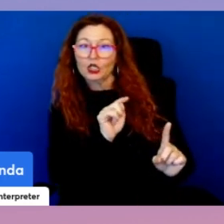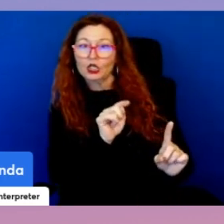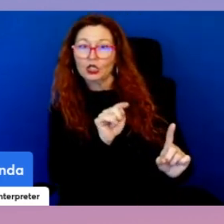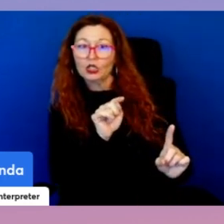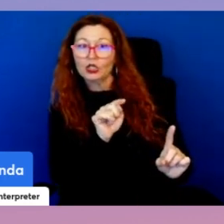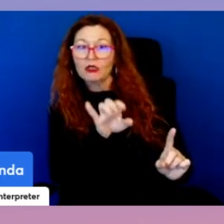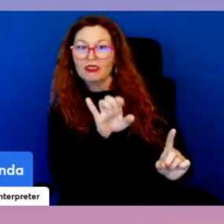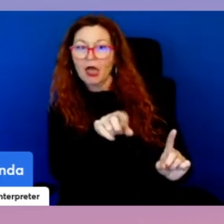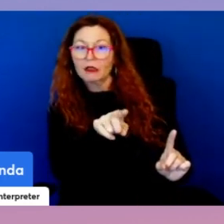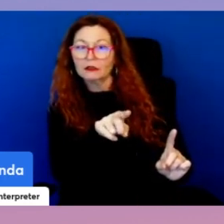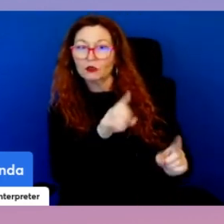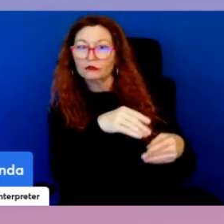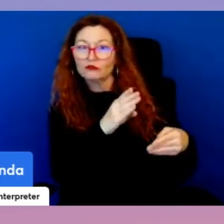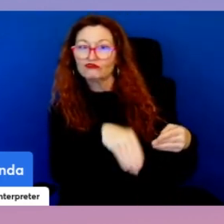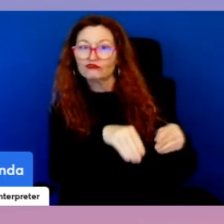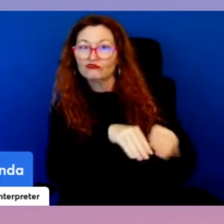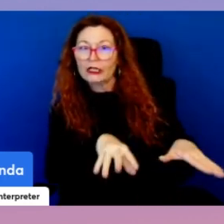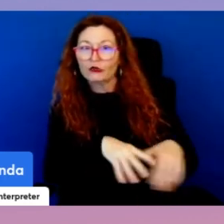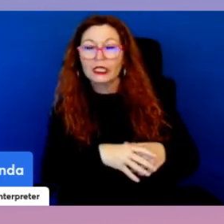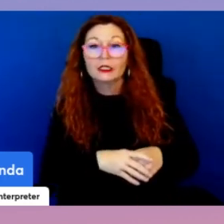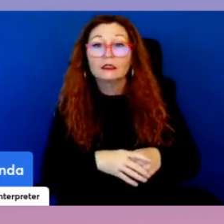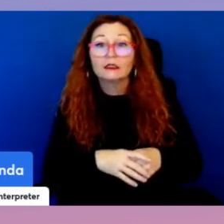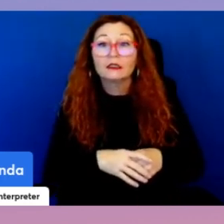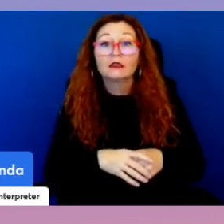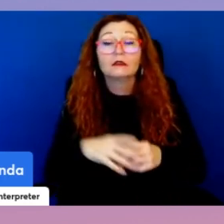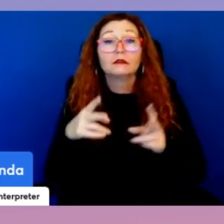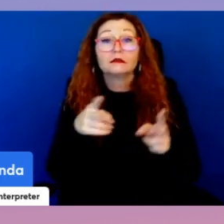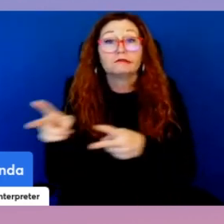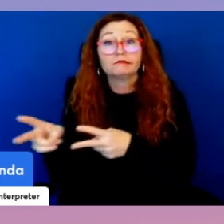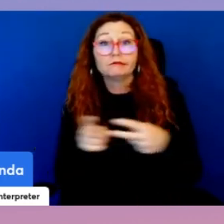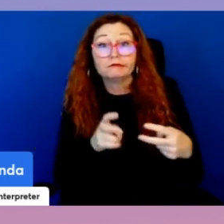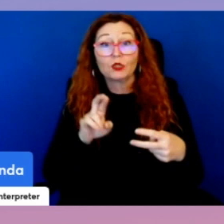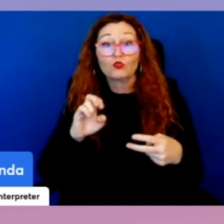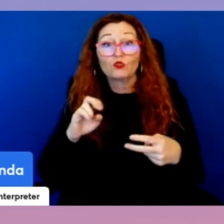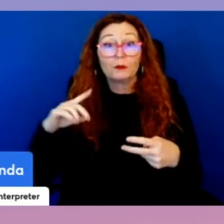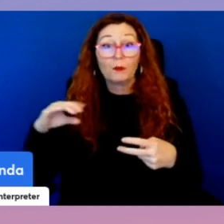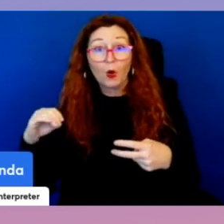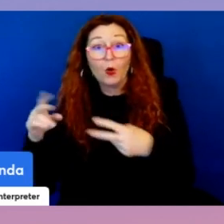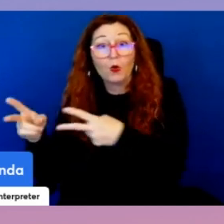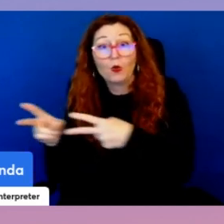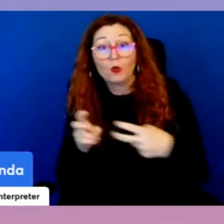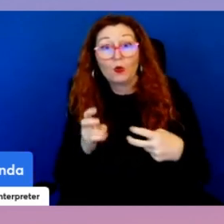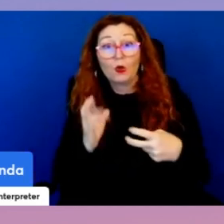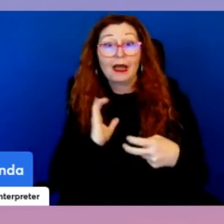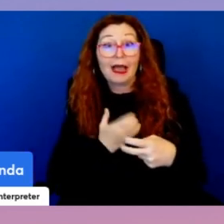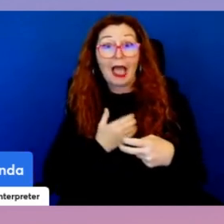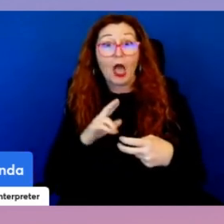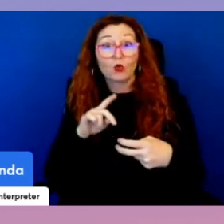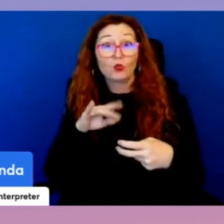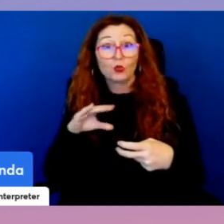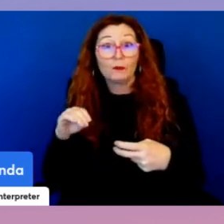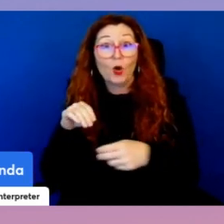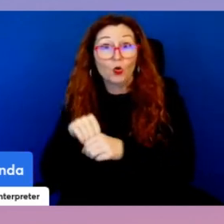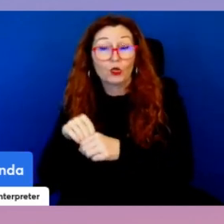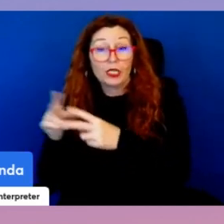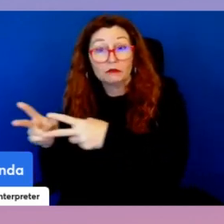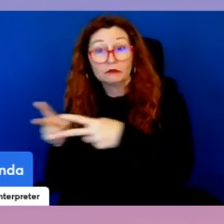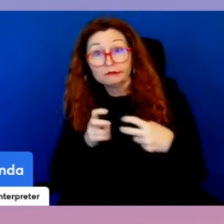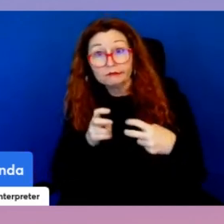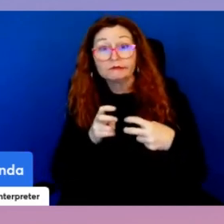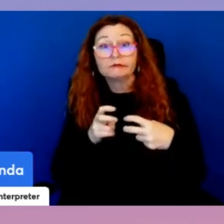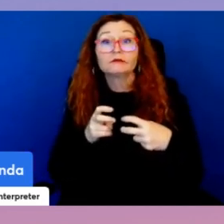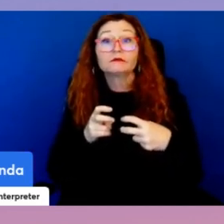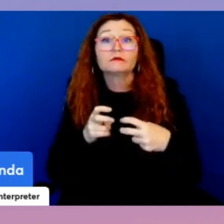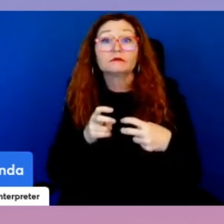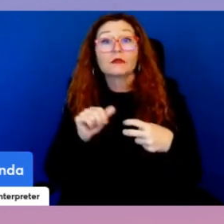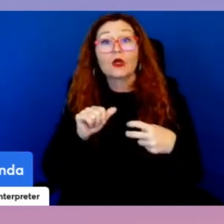rendering. And we are grabbing the repo, which is our repo that we're in right now, the ArgoCD Vault